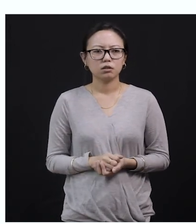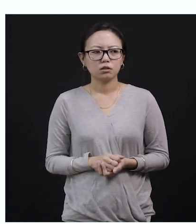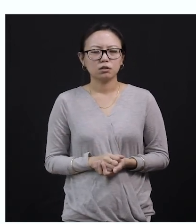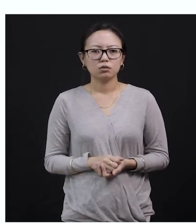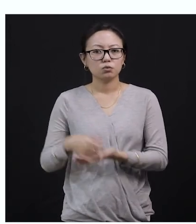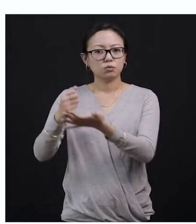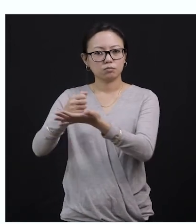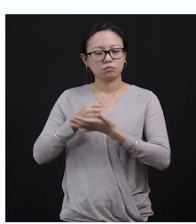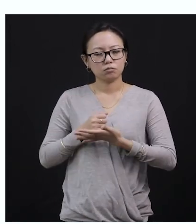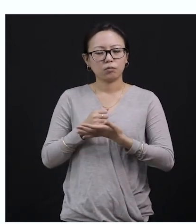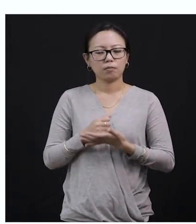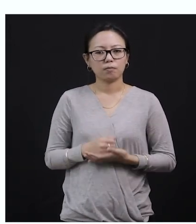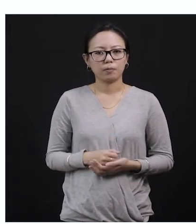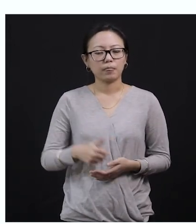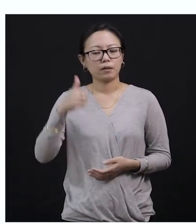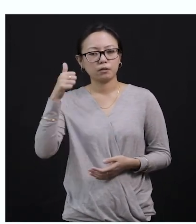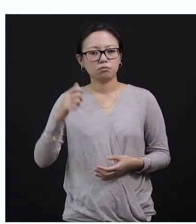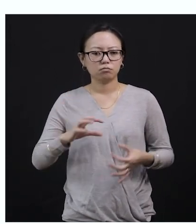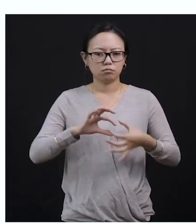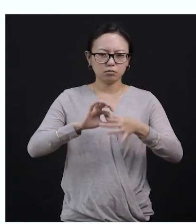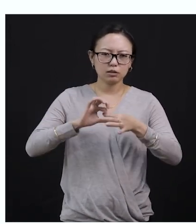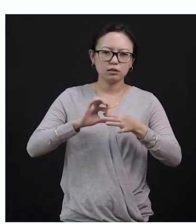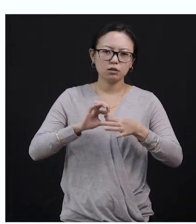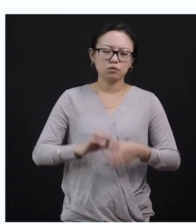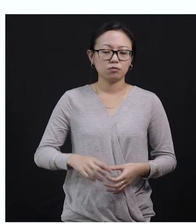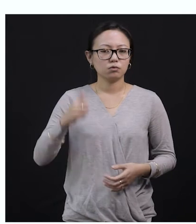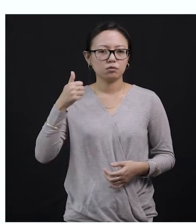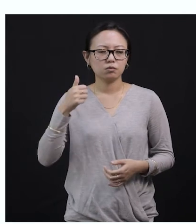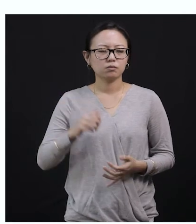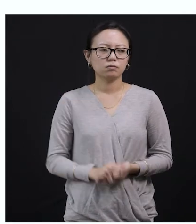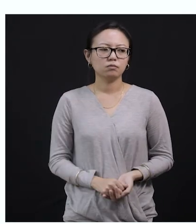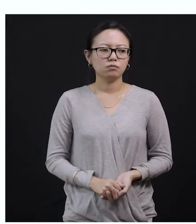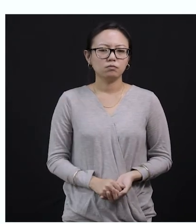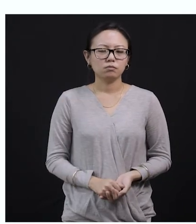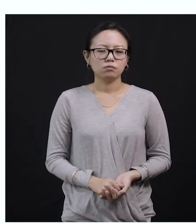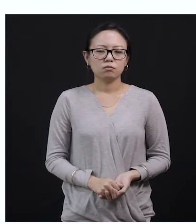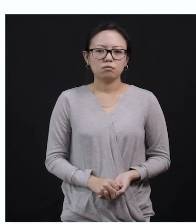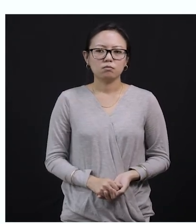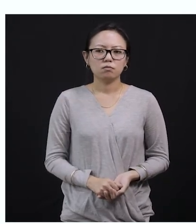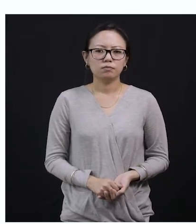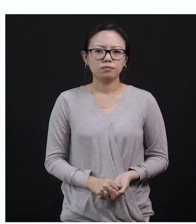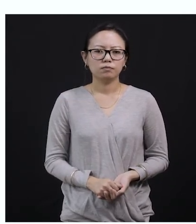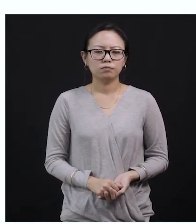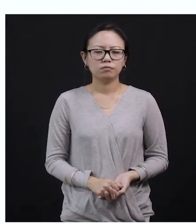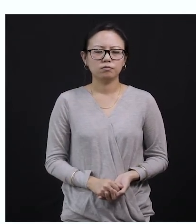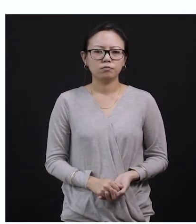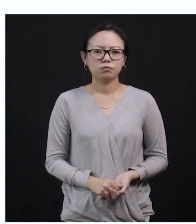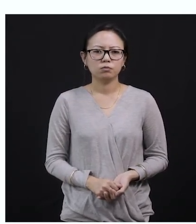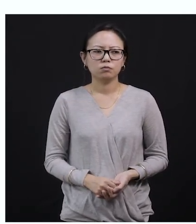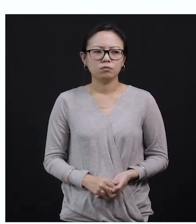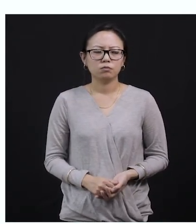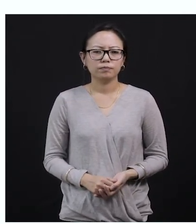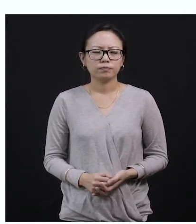of maintaining a good relationship with his people, all right? Now, while they were maintaining good